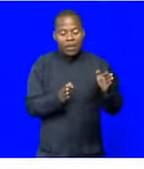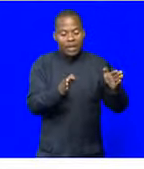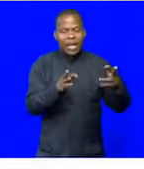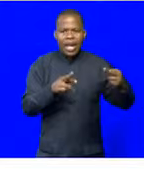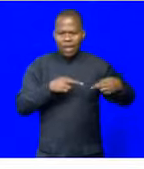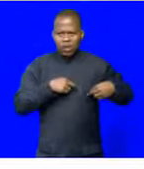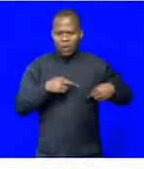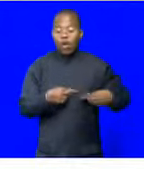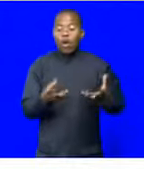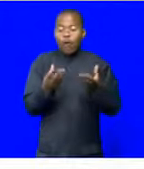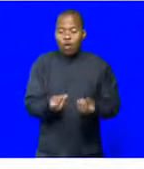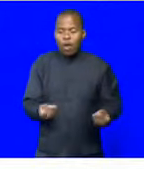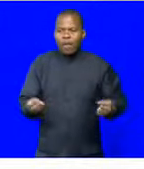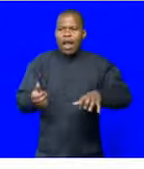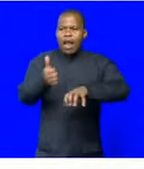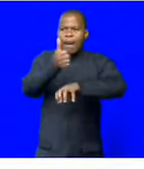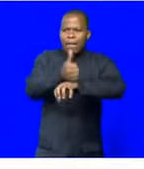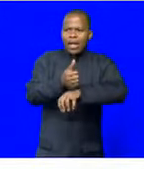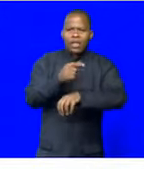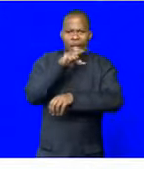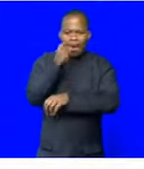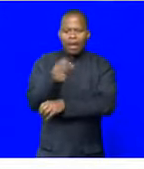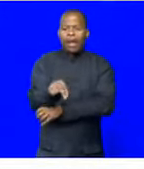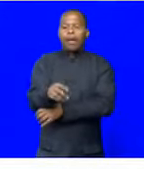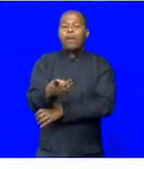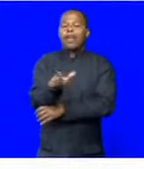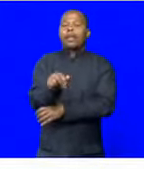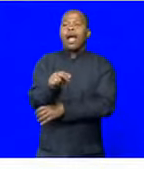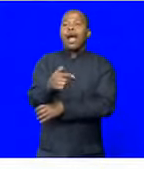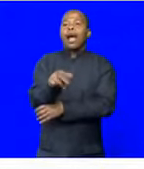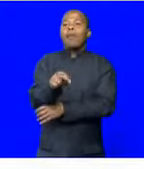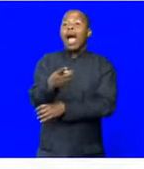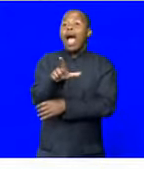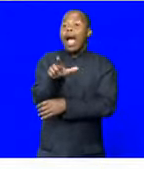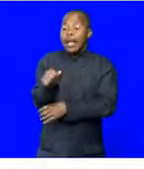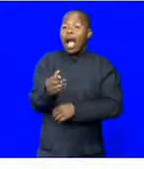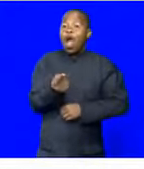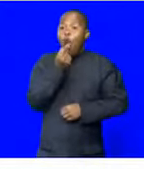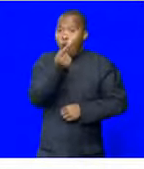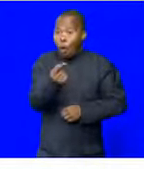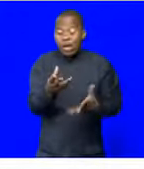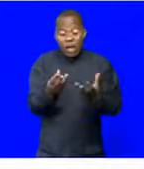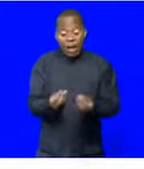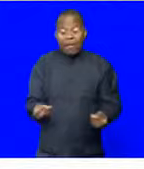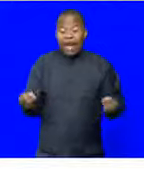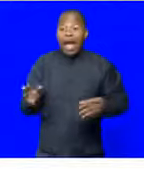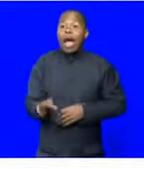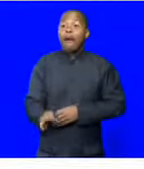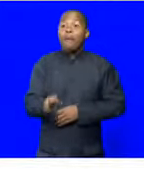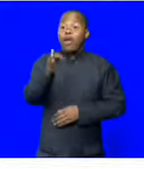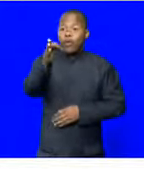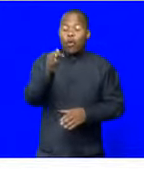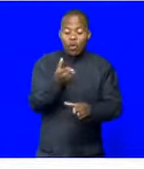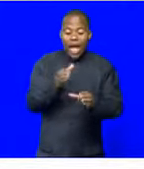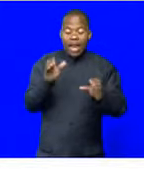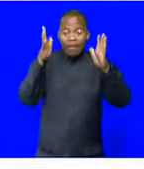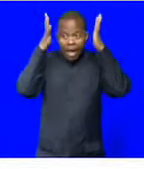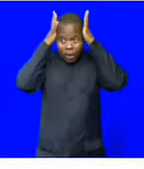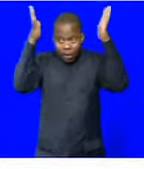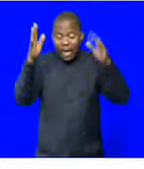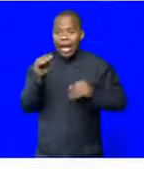uthi bantwana bangumlibalo yayembili ngakho kufanele banakekelwe. Ukuthatha tonke tinhlangothi letithinzekako